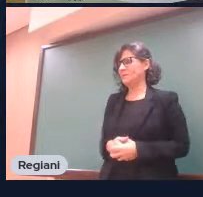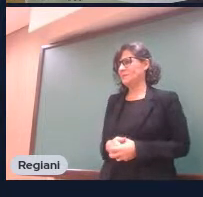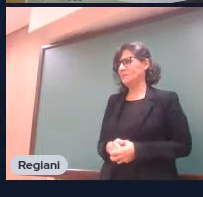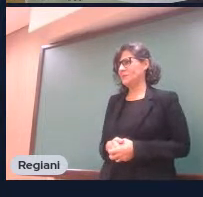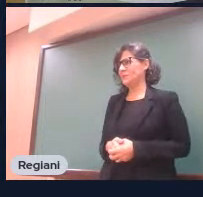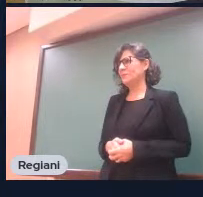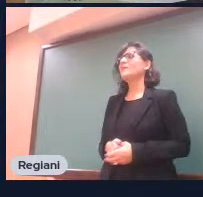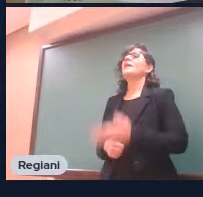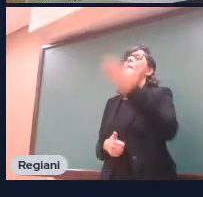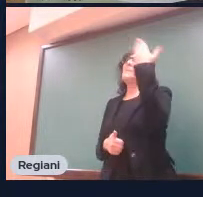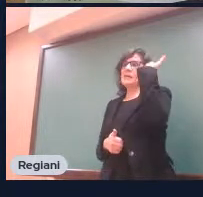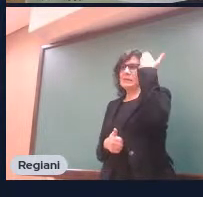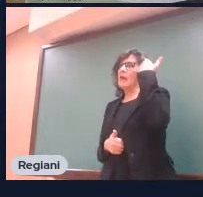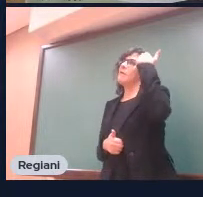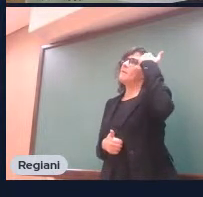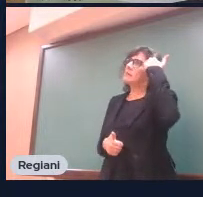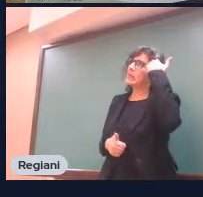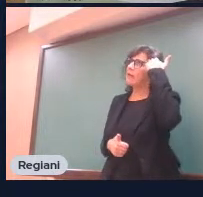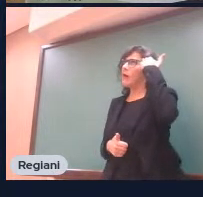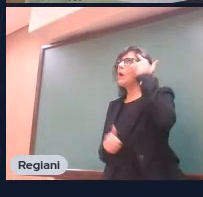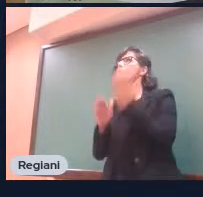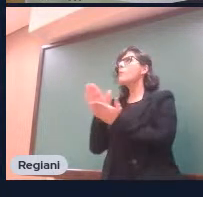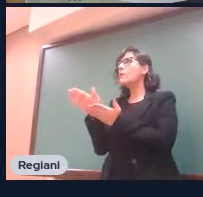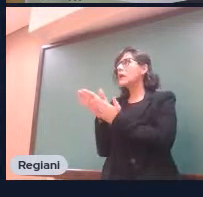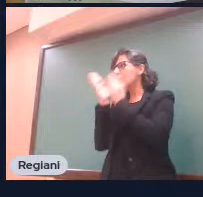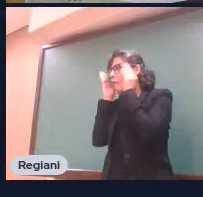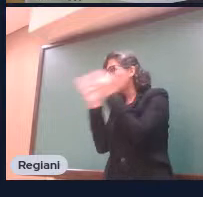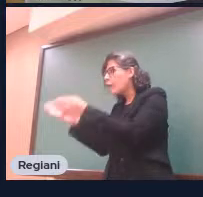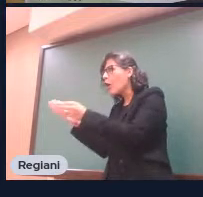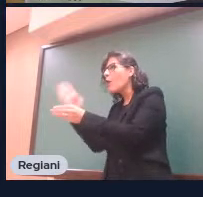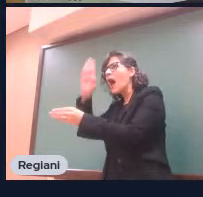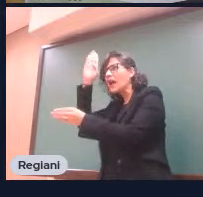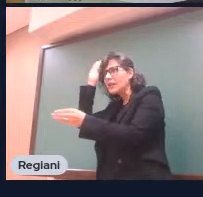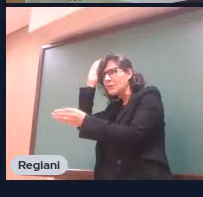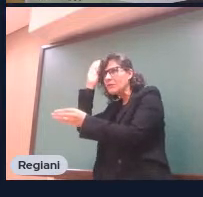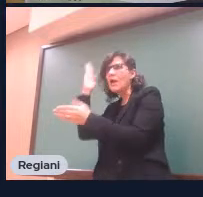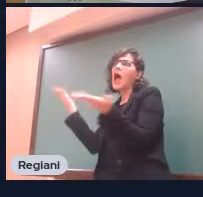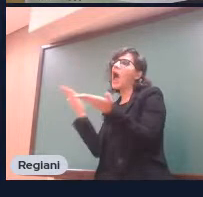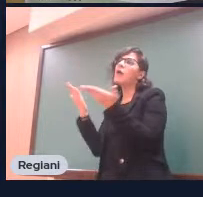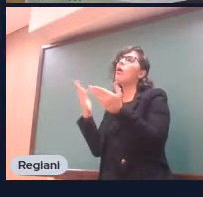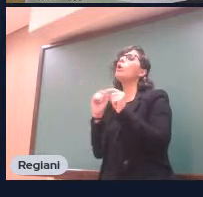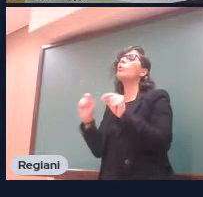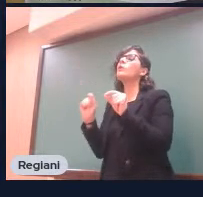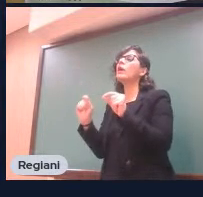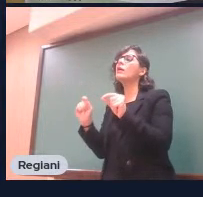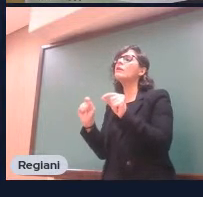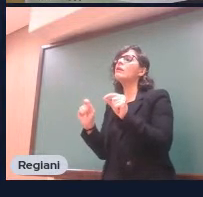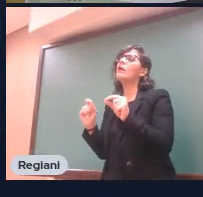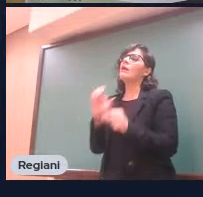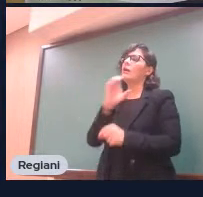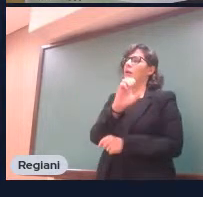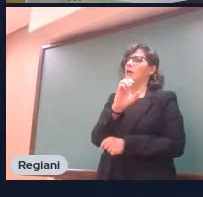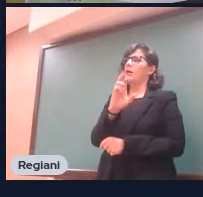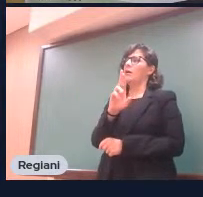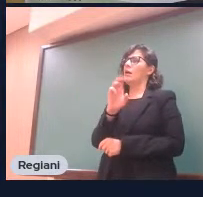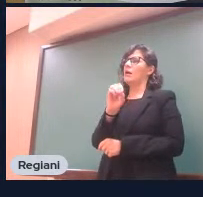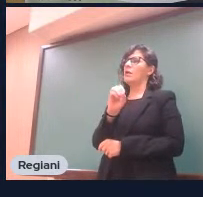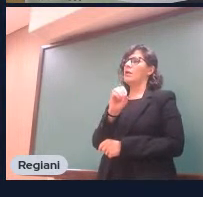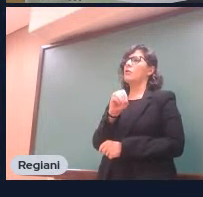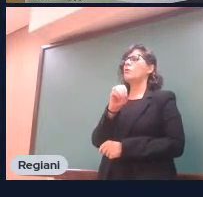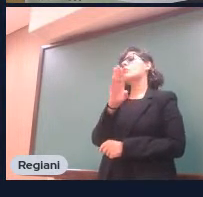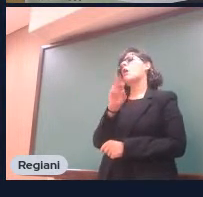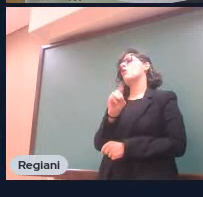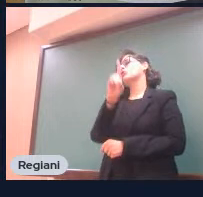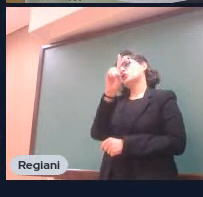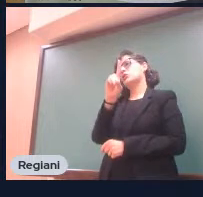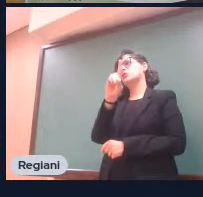dicionários que eram para a academia. Agora pensamos em crowdsourced. A Panara vai explicar muito bem o que é isso na